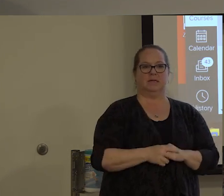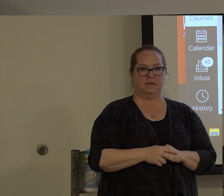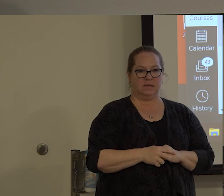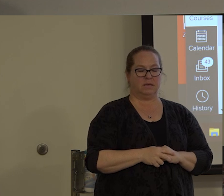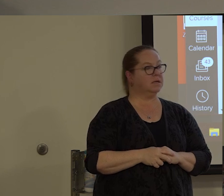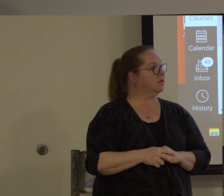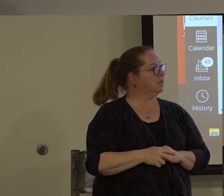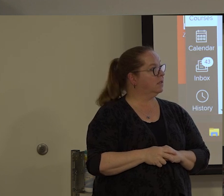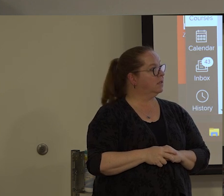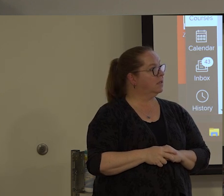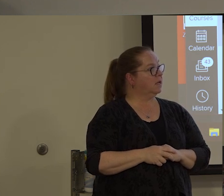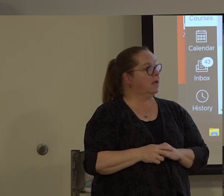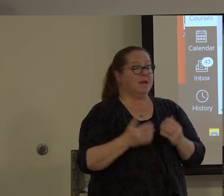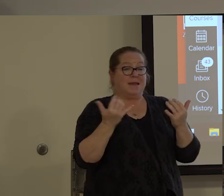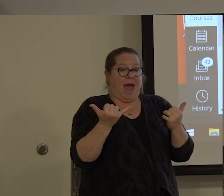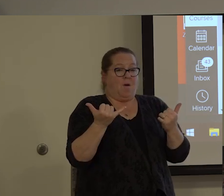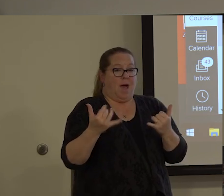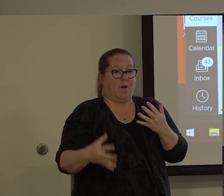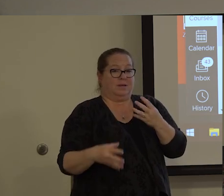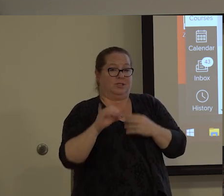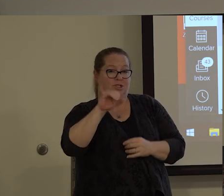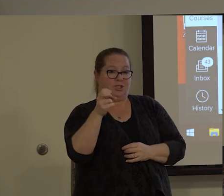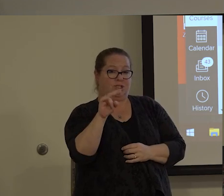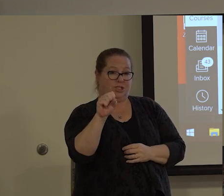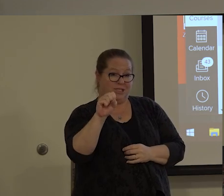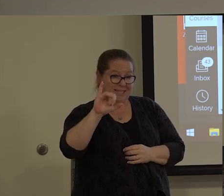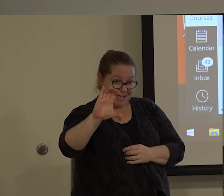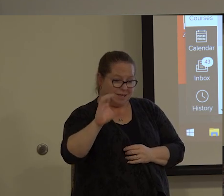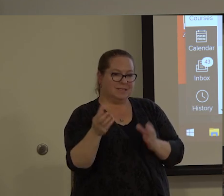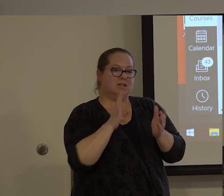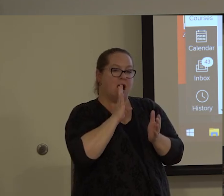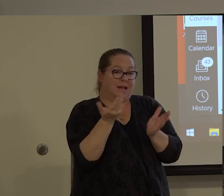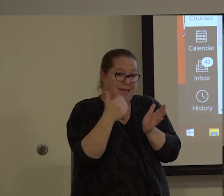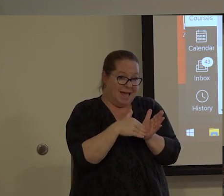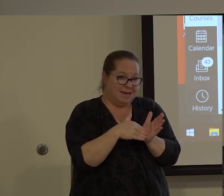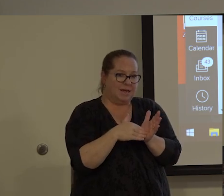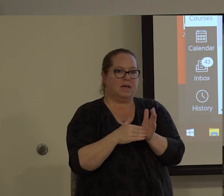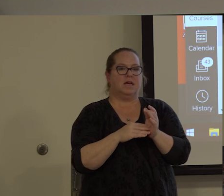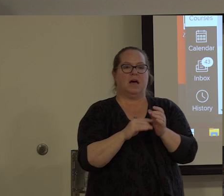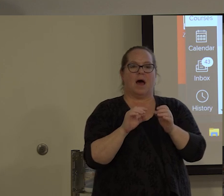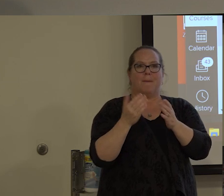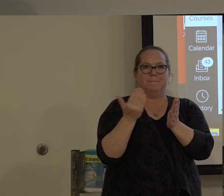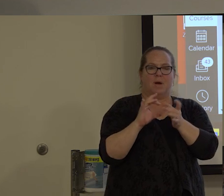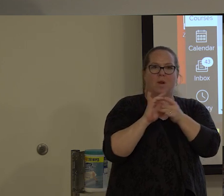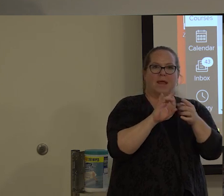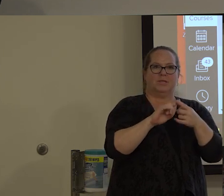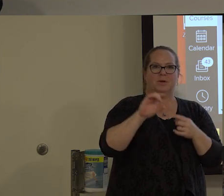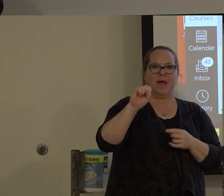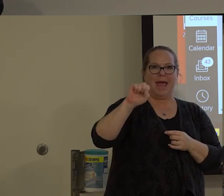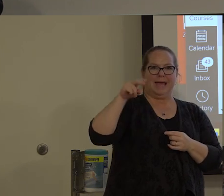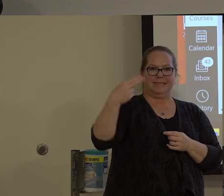would like Jessica to talk just a little bit about where we're going with these asynchronous courses. There's some other tools that I think will be